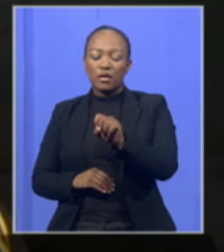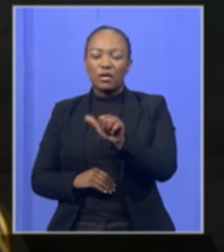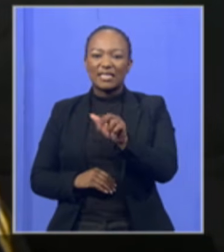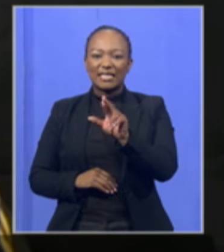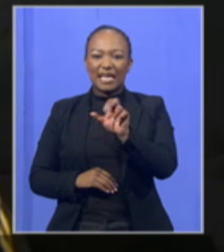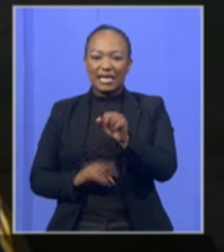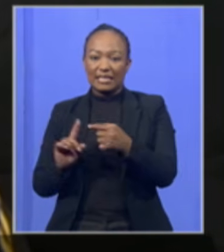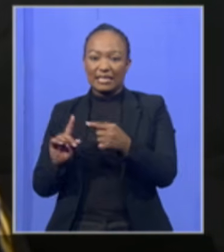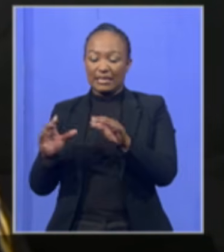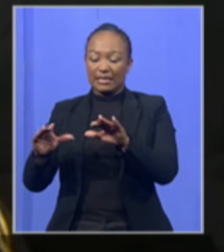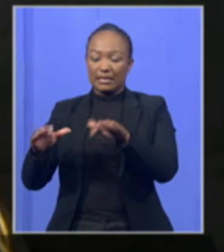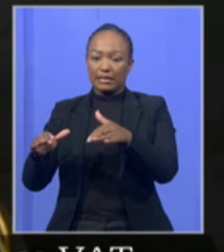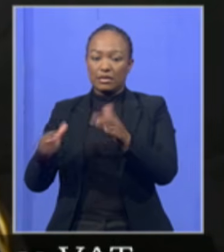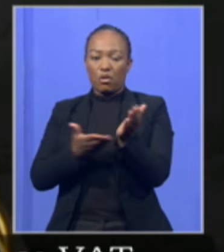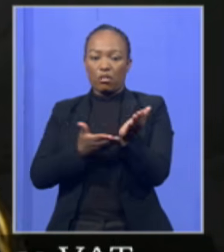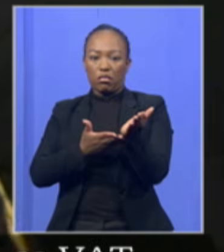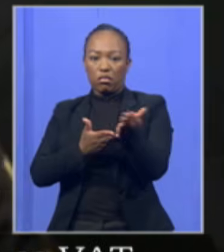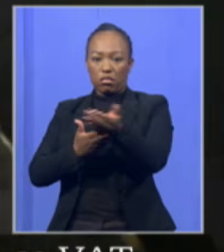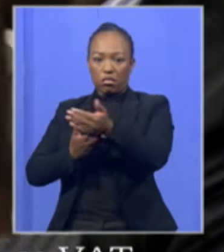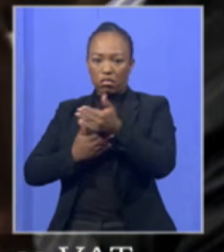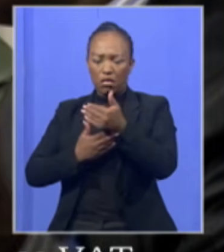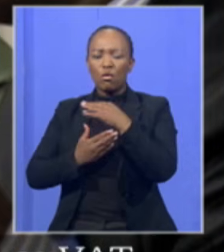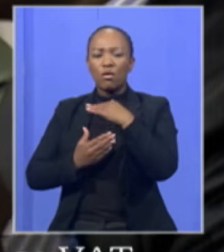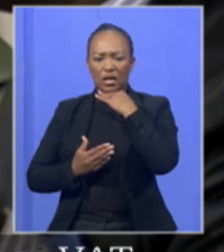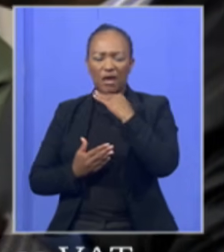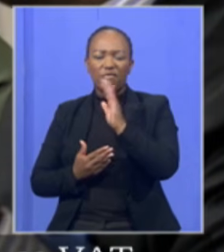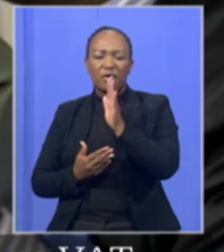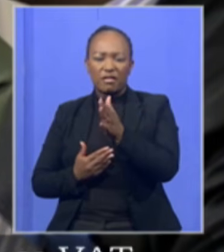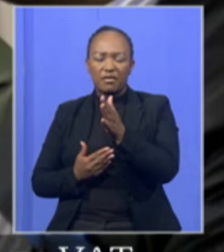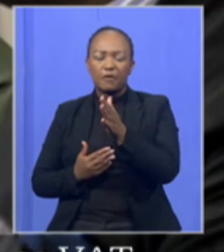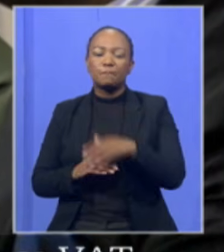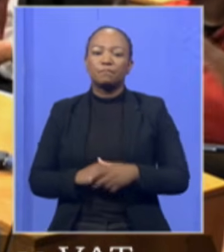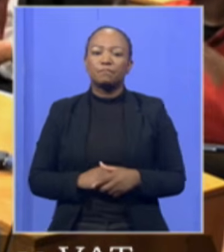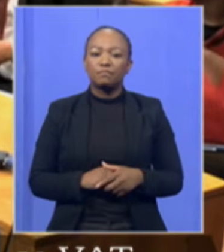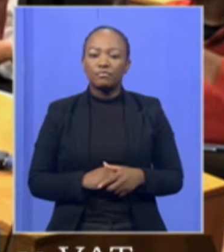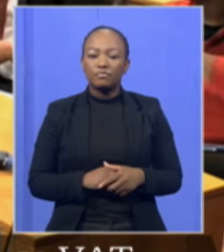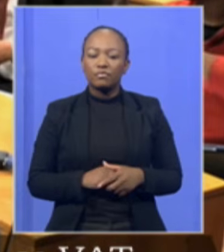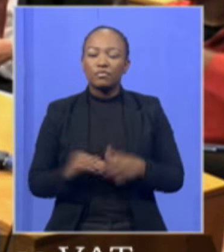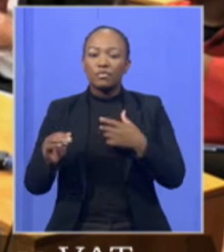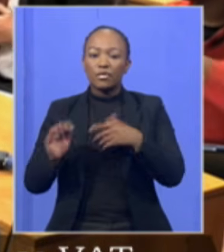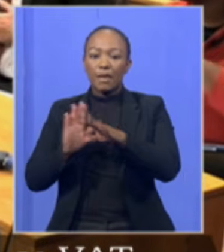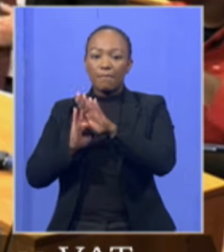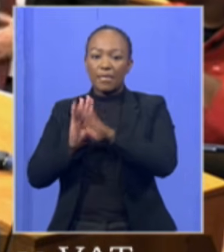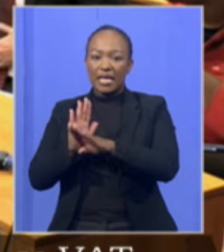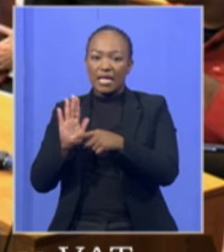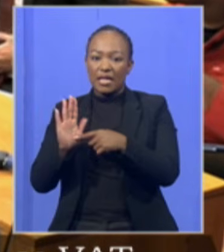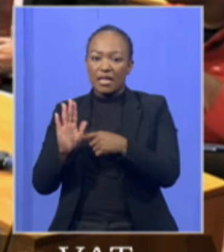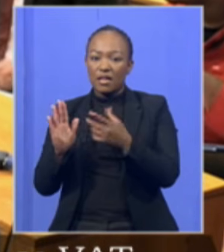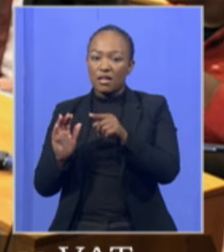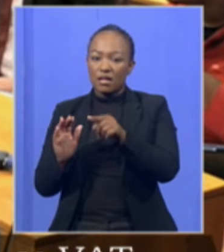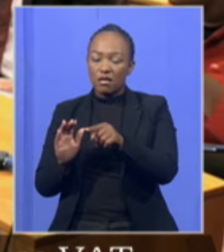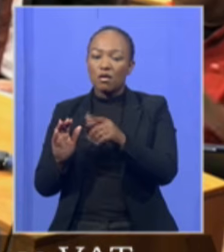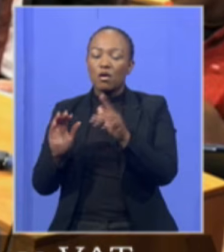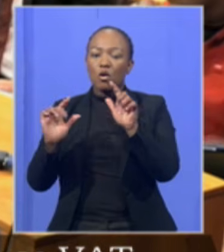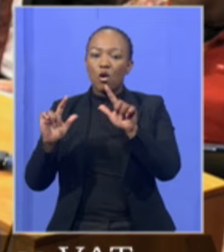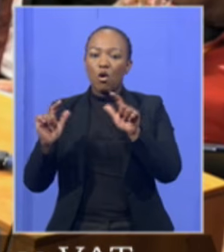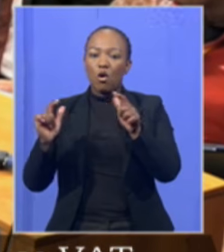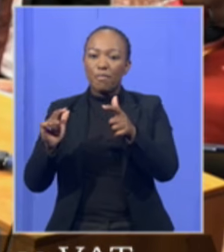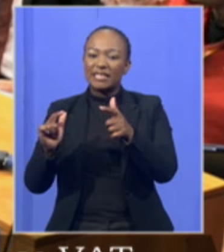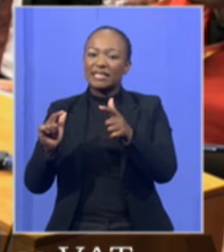sufficient for businesses not to proceed with the VAT hike. Molaotlhomo ono o tla fetisediwa kwa komiting ya matlotlo tebang le go